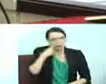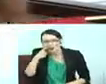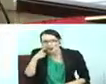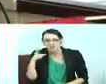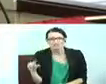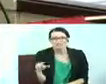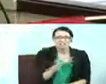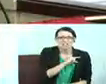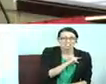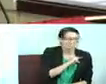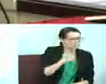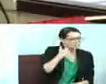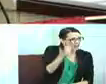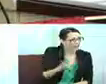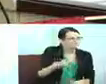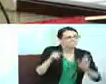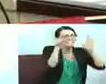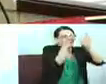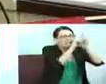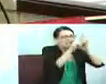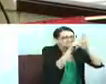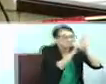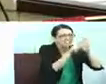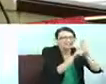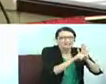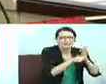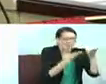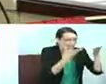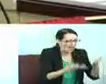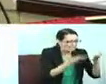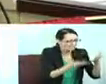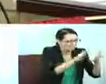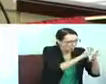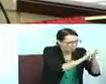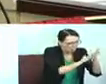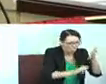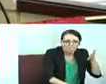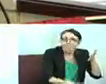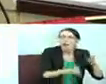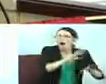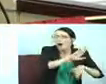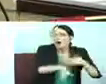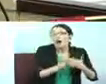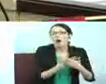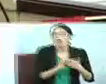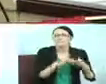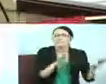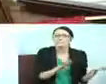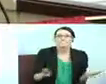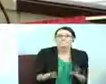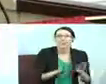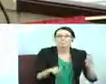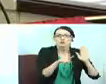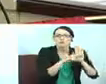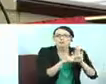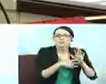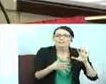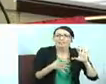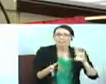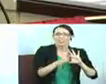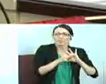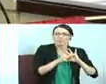shame, any other heaviness or behaviors that follow us around. On the